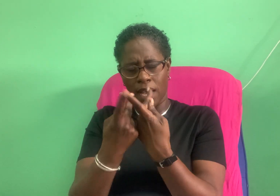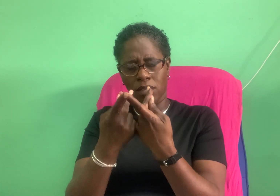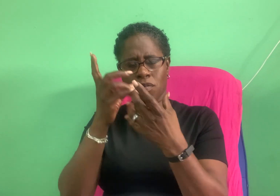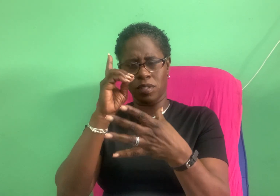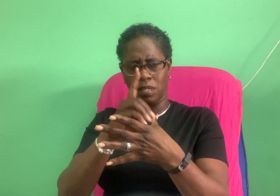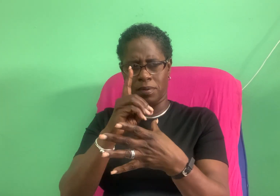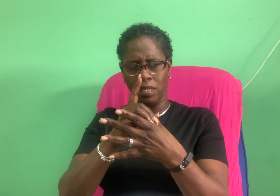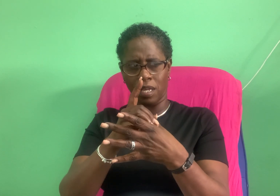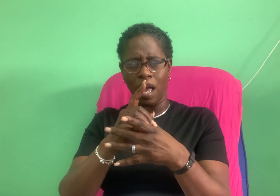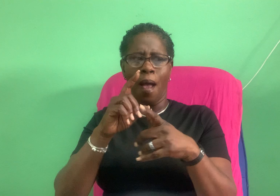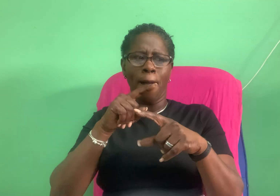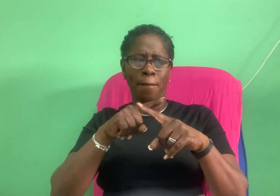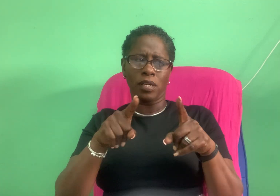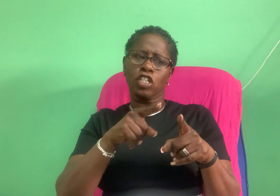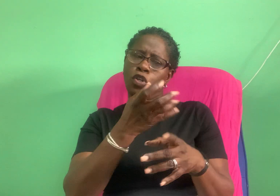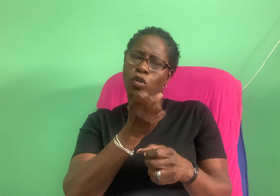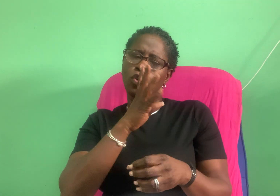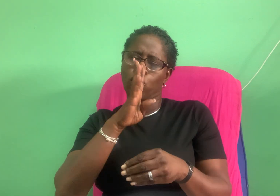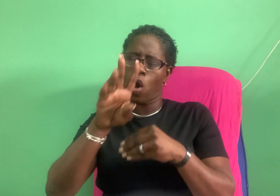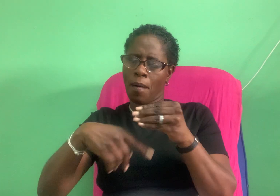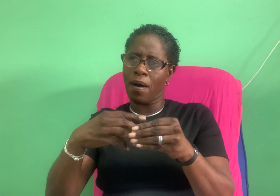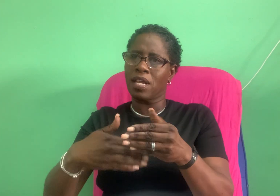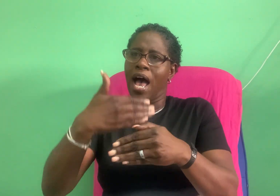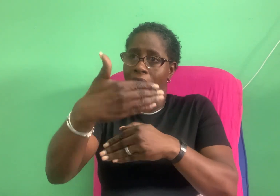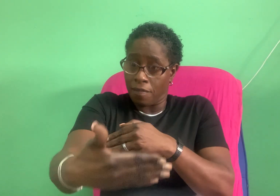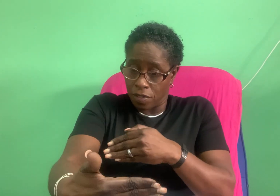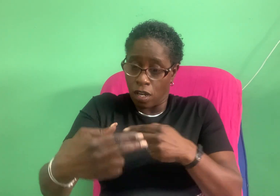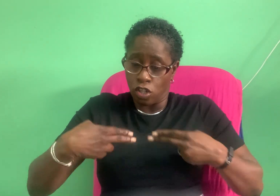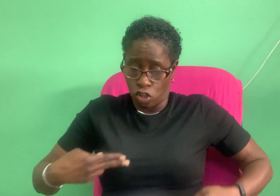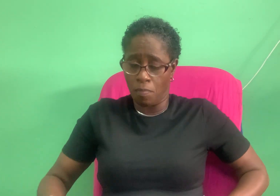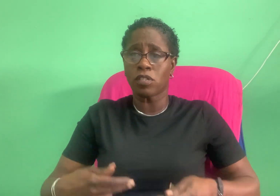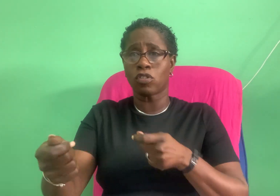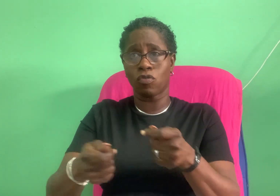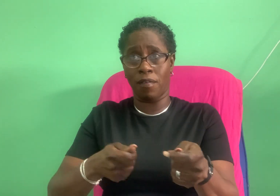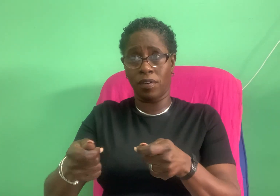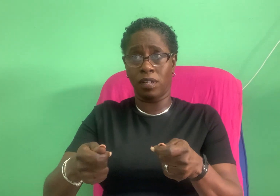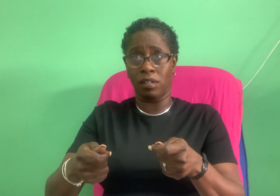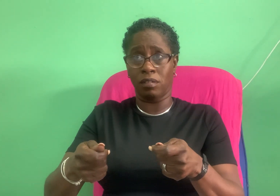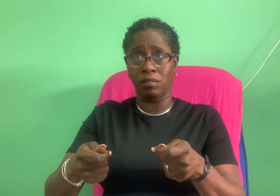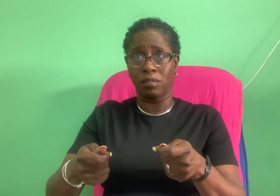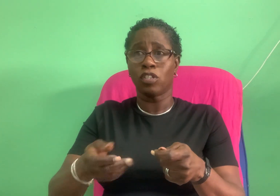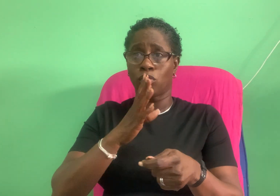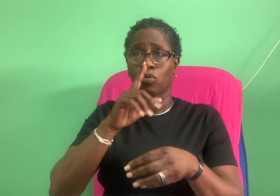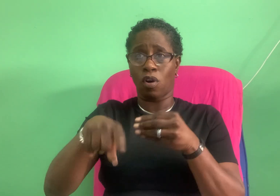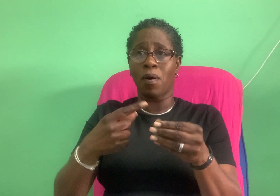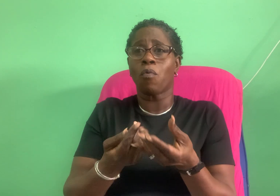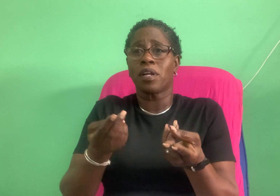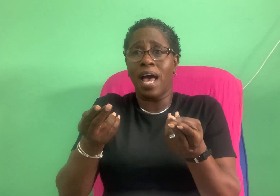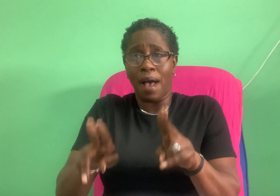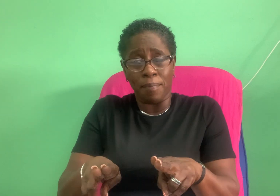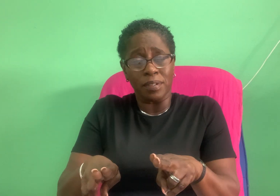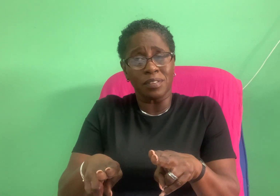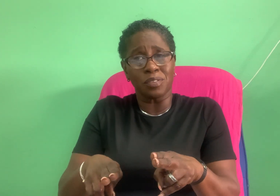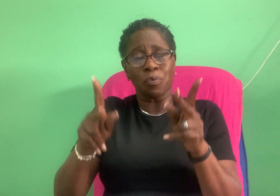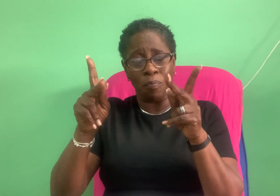would like to look at the after trafficking experience, meaning what are the specific needs that survivors with disability have. And I think that this would be